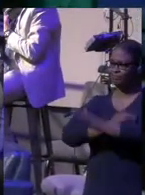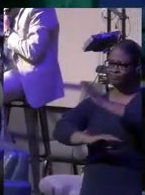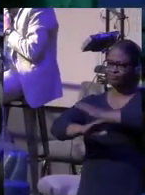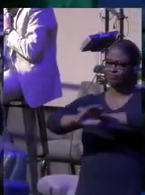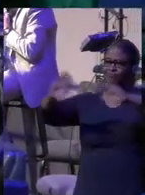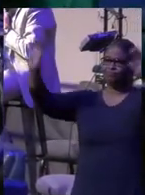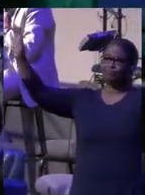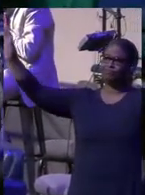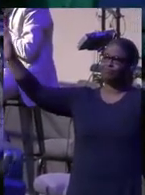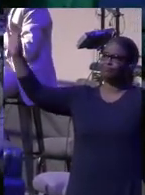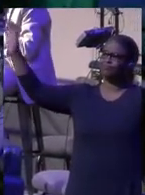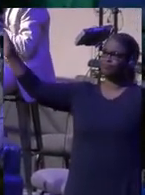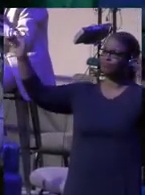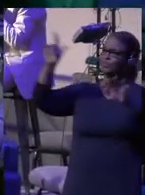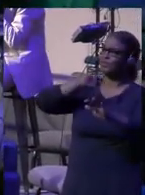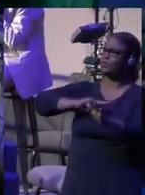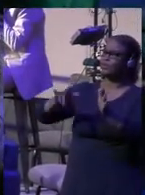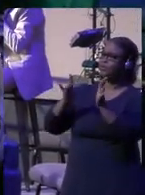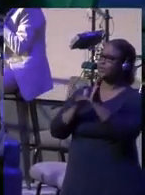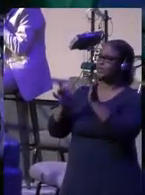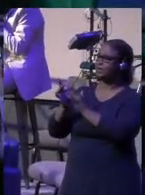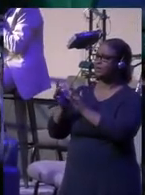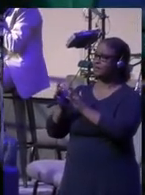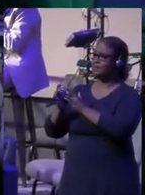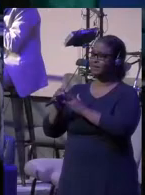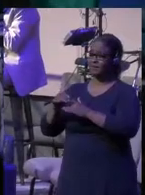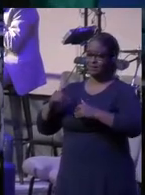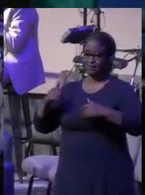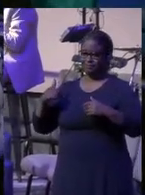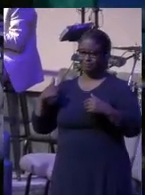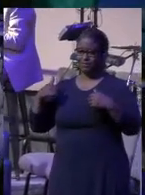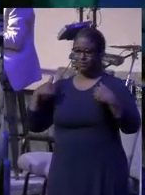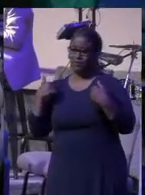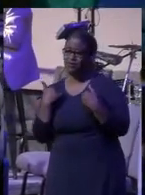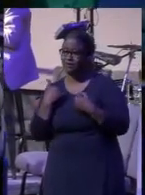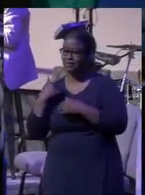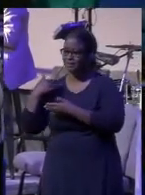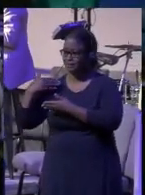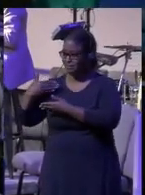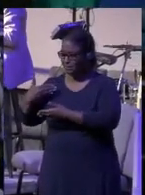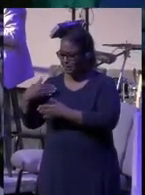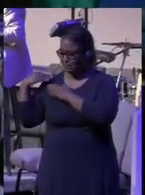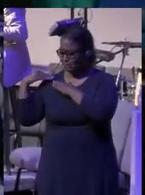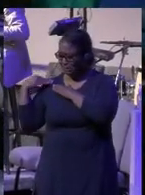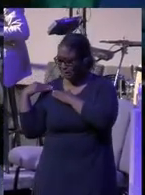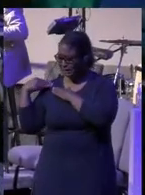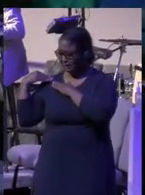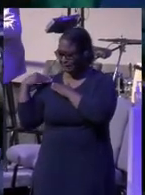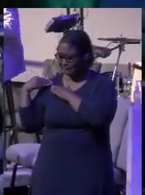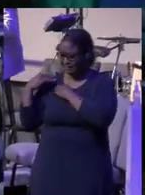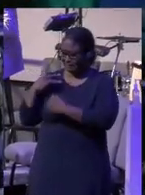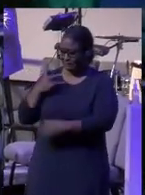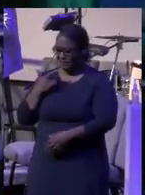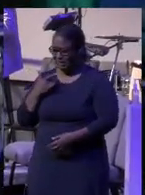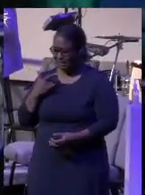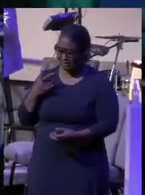Jesus, the weariness, the burden, Lord God, the heavy laden.